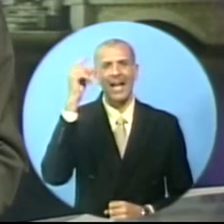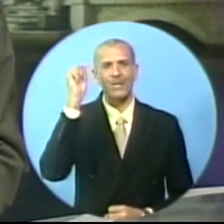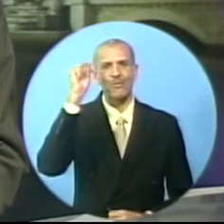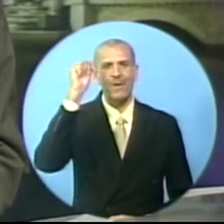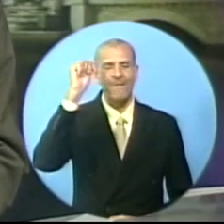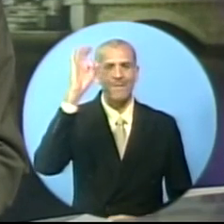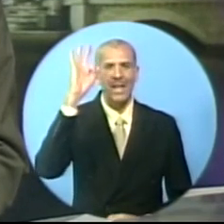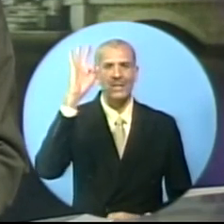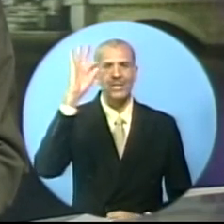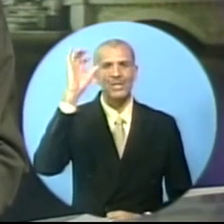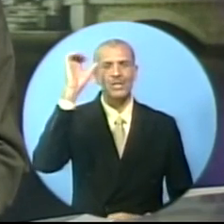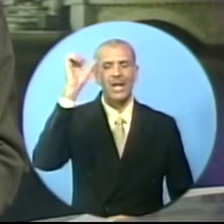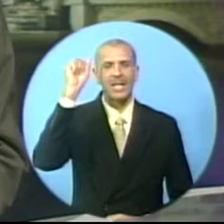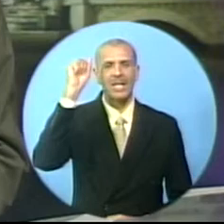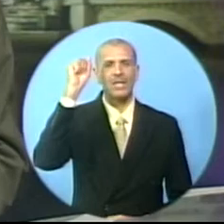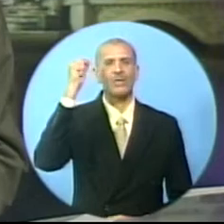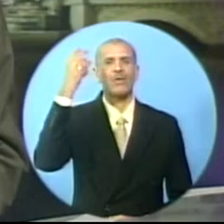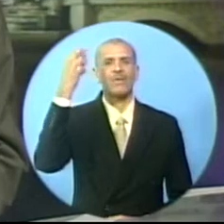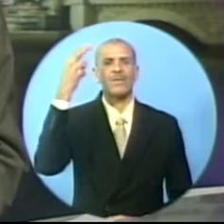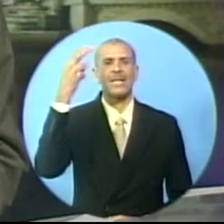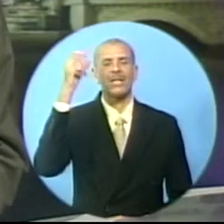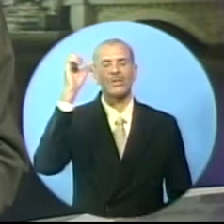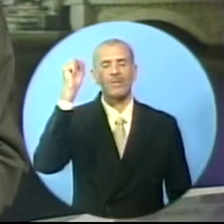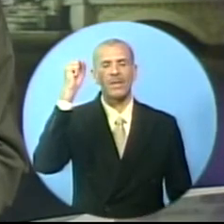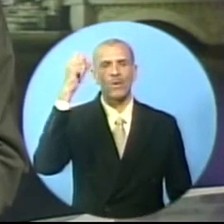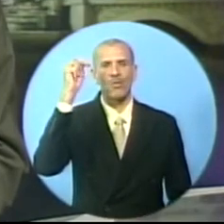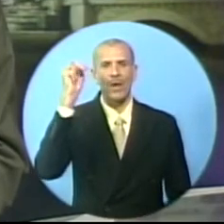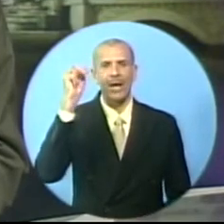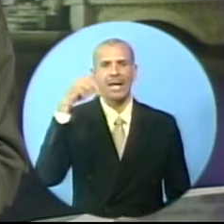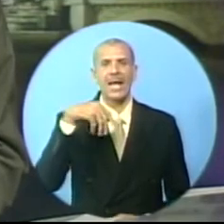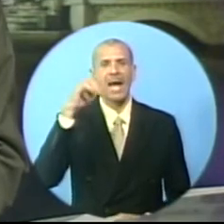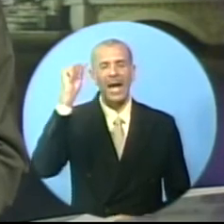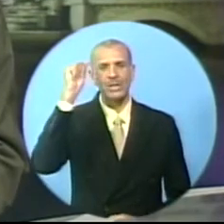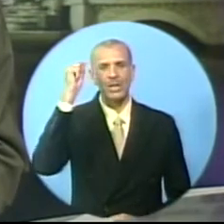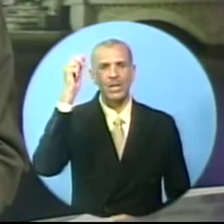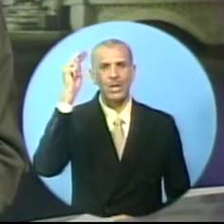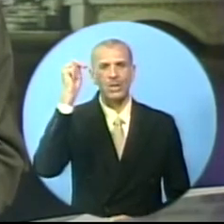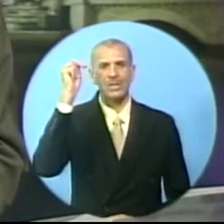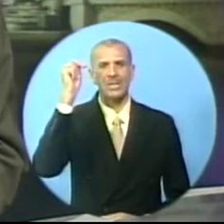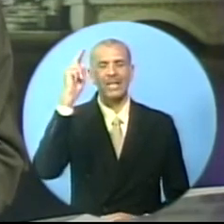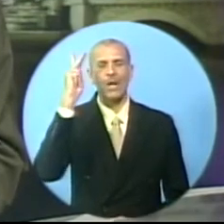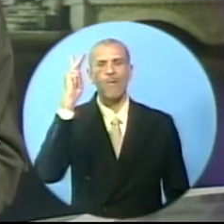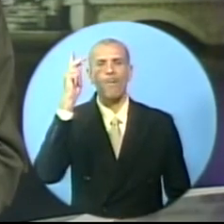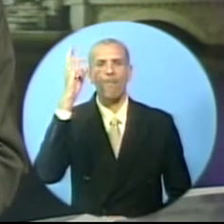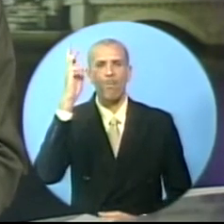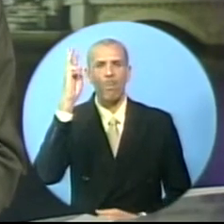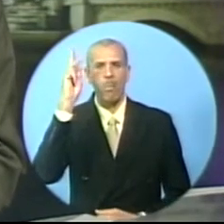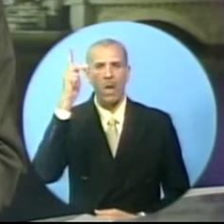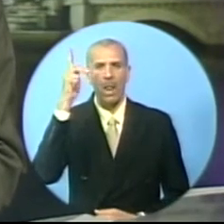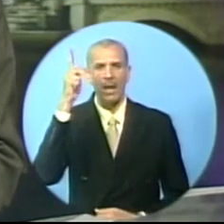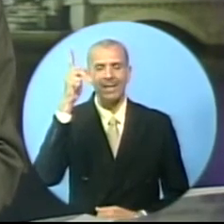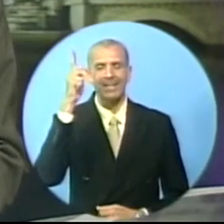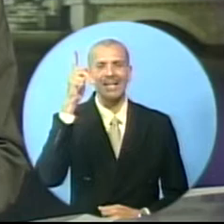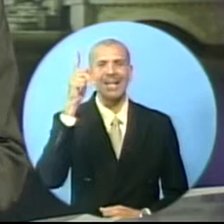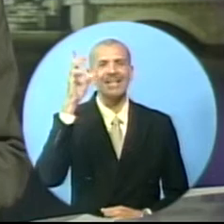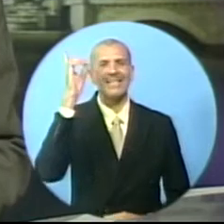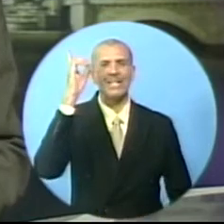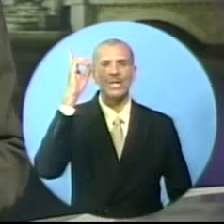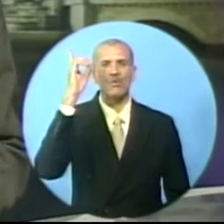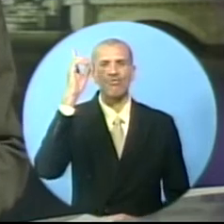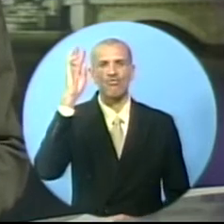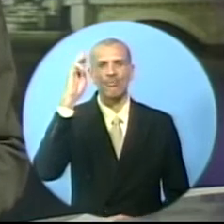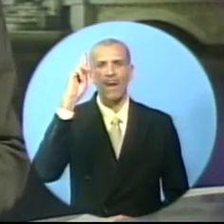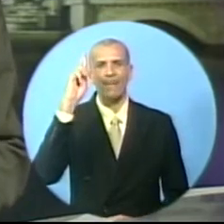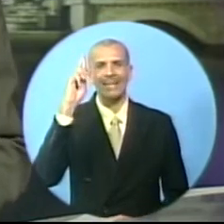Fletcher, Shannon Gabriel, Sunil Narayan is in the team, Ashley Nurse, Kieran Pollard is also in the team, Dennis Ramdin